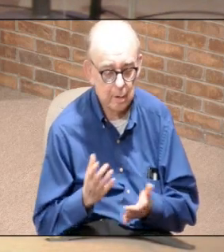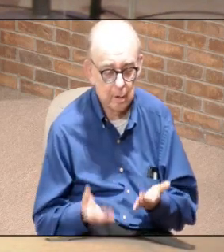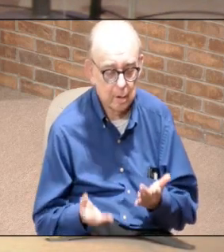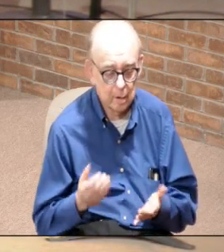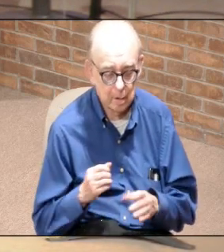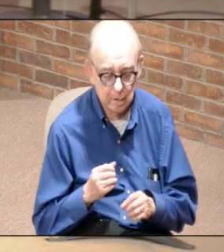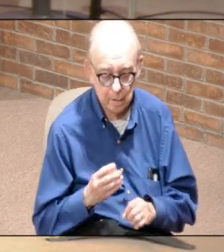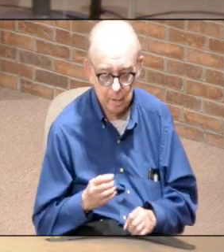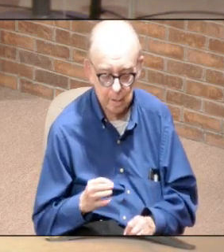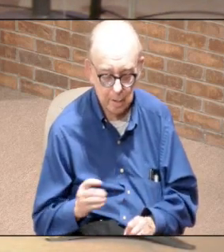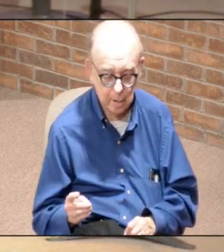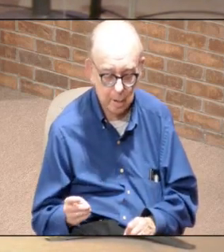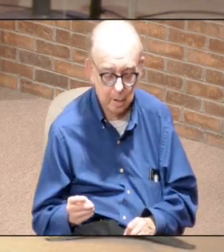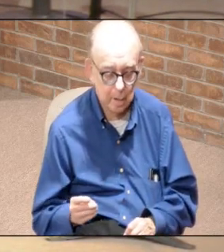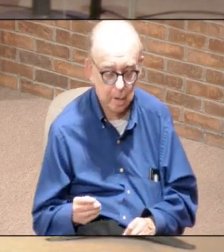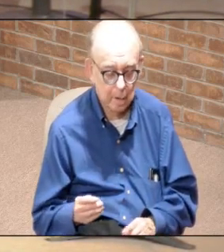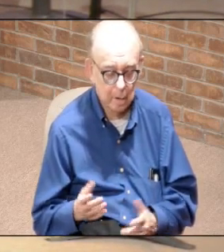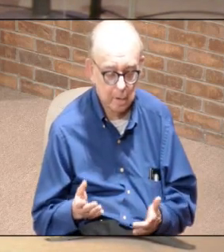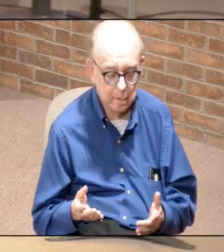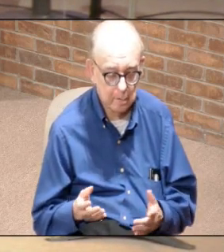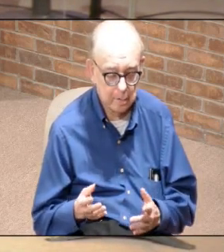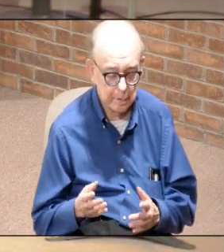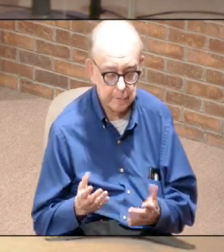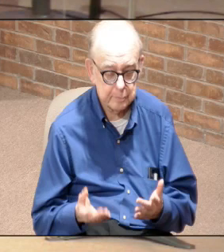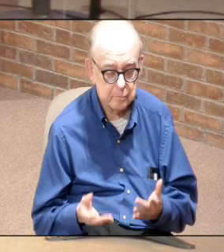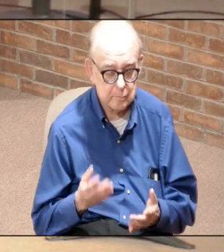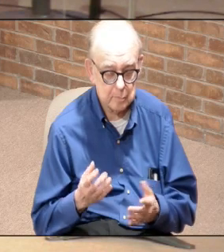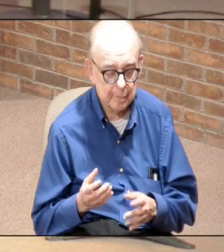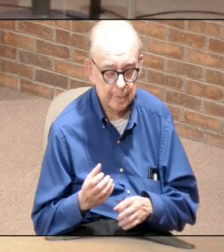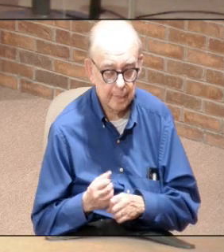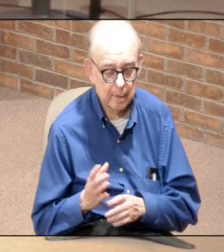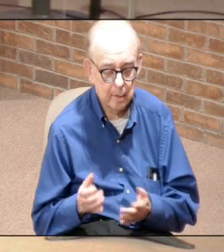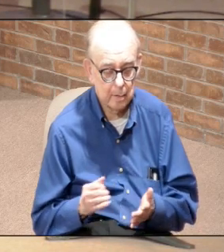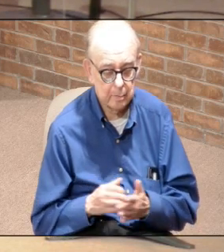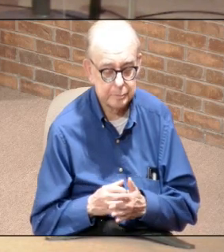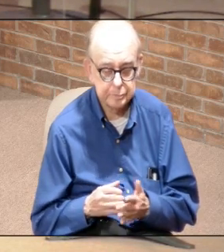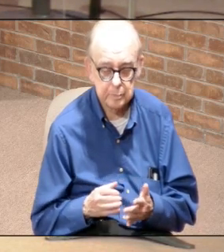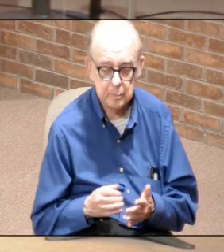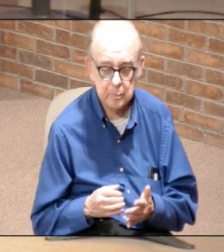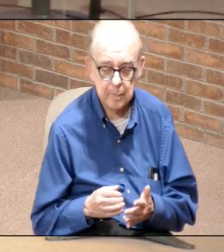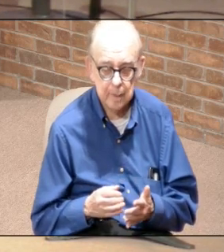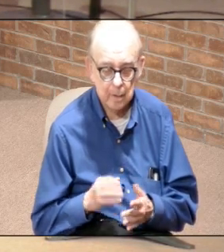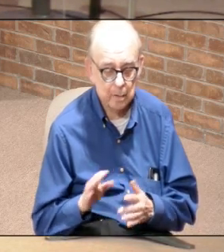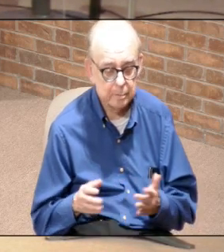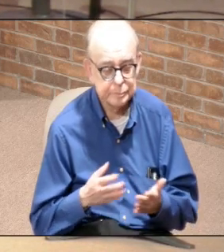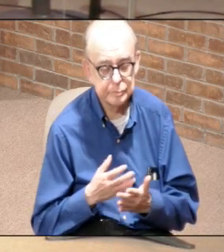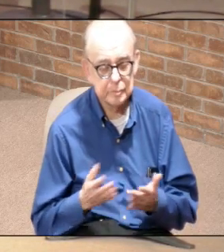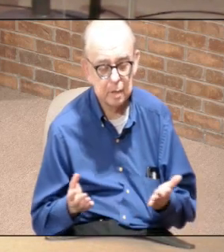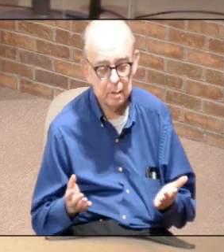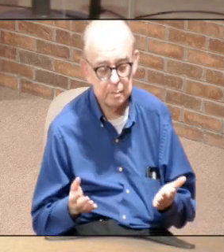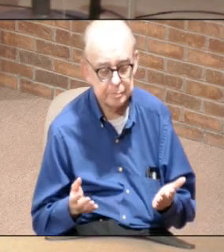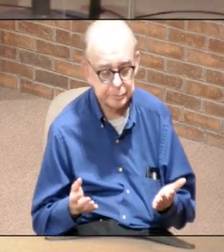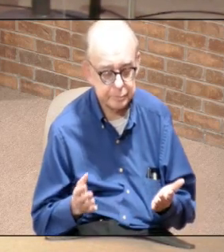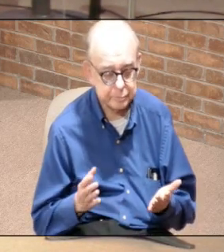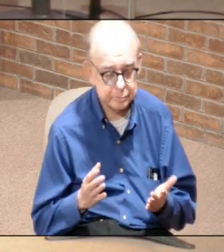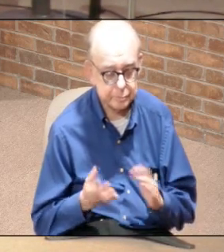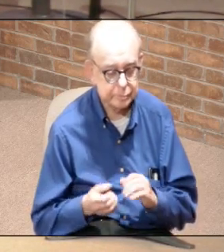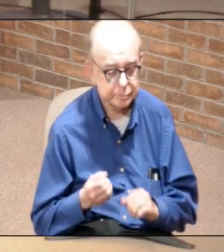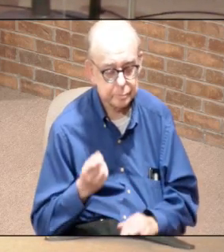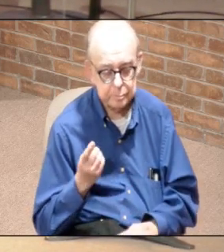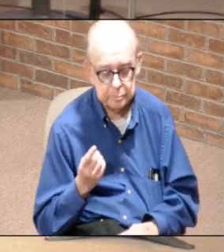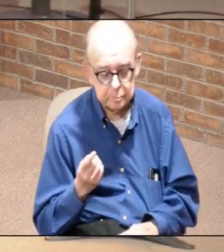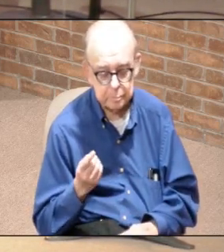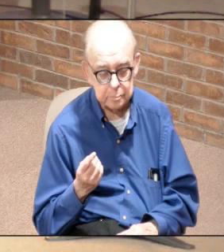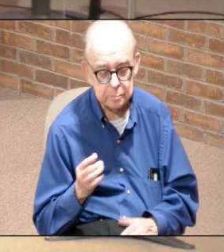got enough food in your cupboards that you could probably eat out of there, okay? Do something else or become